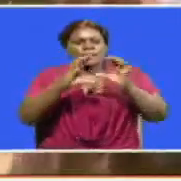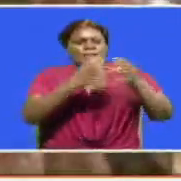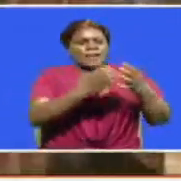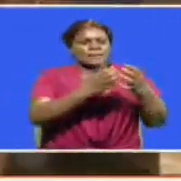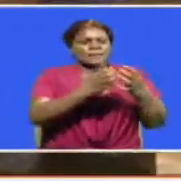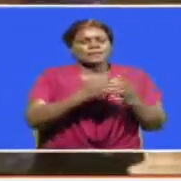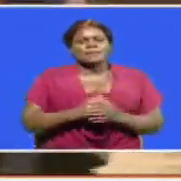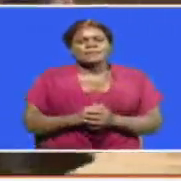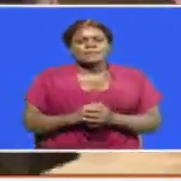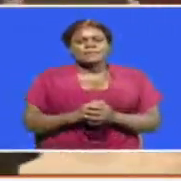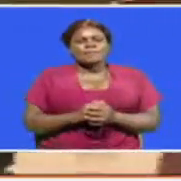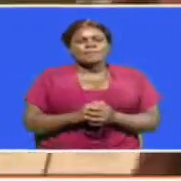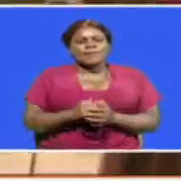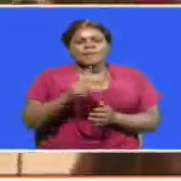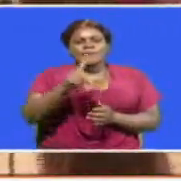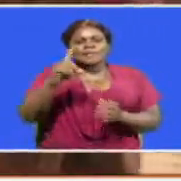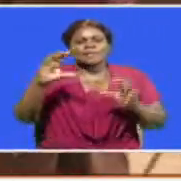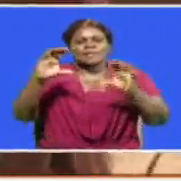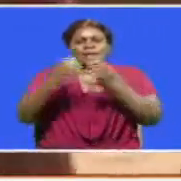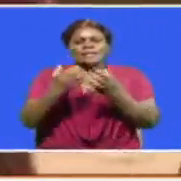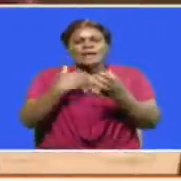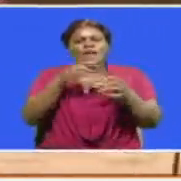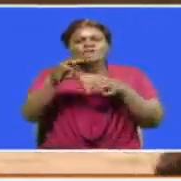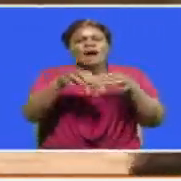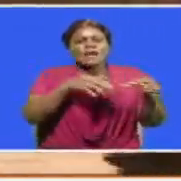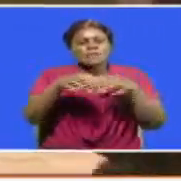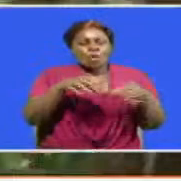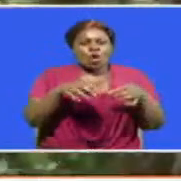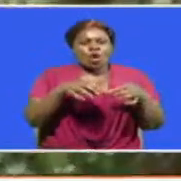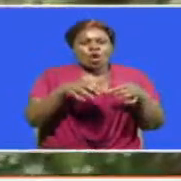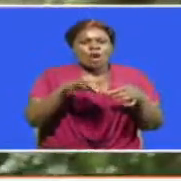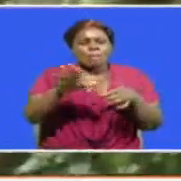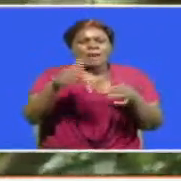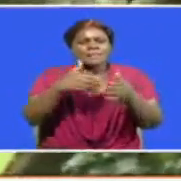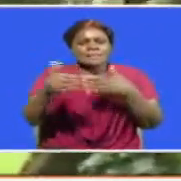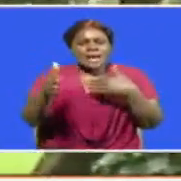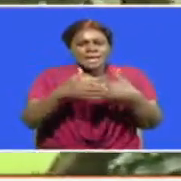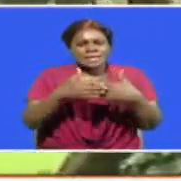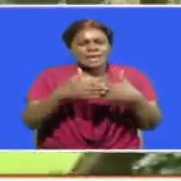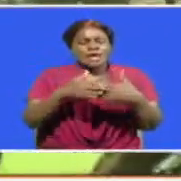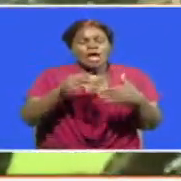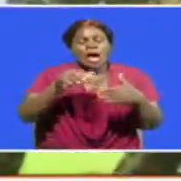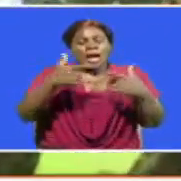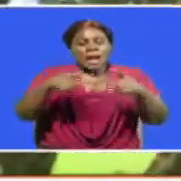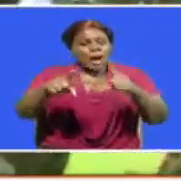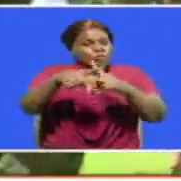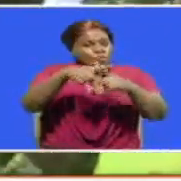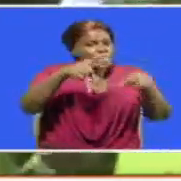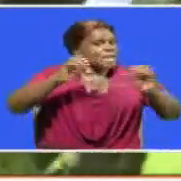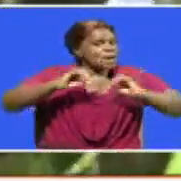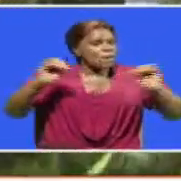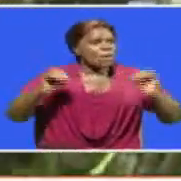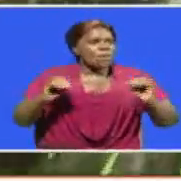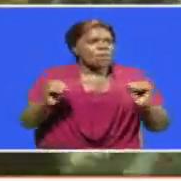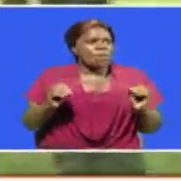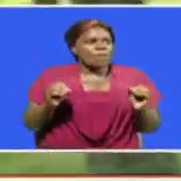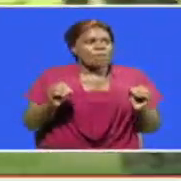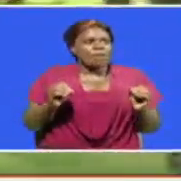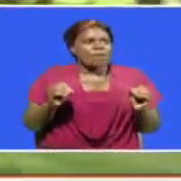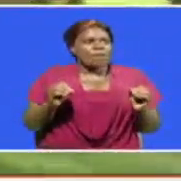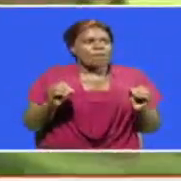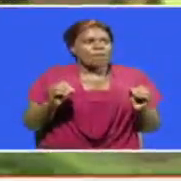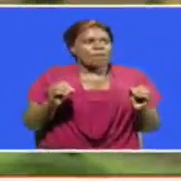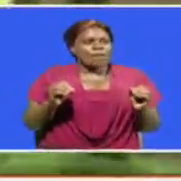the Ogiek. Each clan has an animal totem, thus no clan can allow its animal totem to be fed on by either